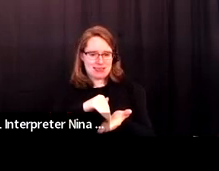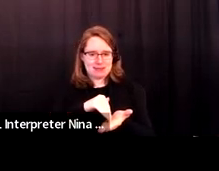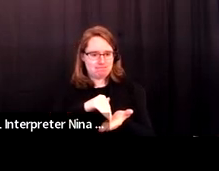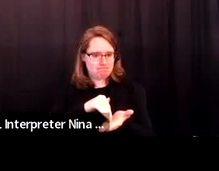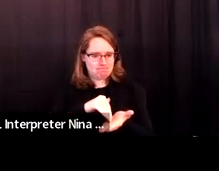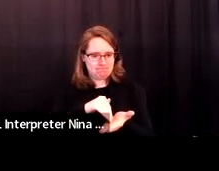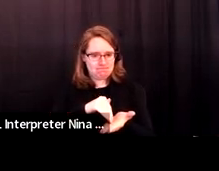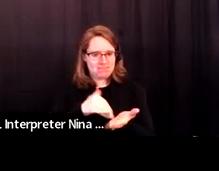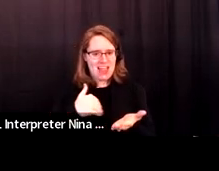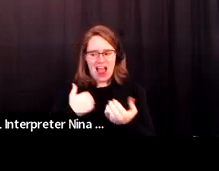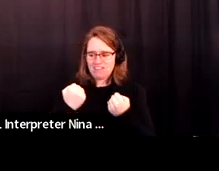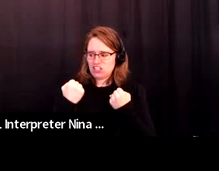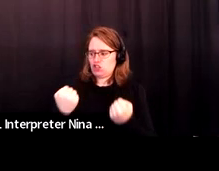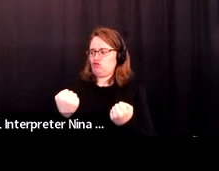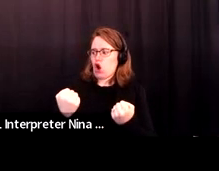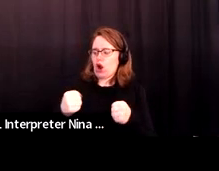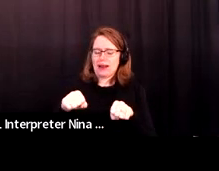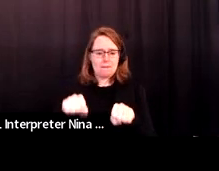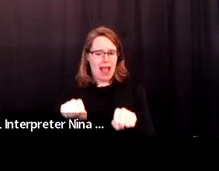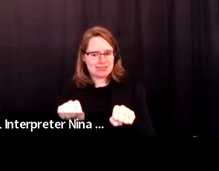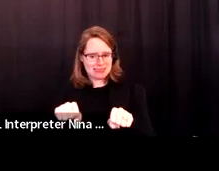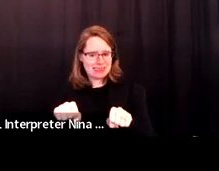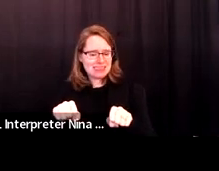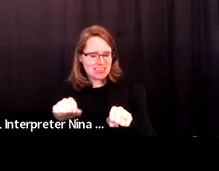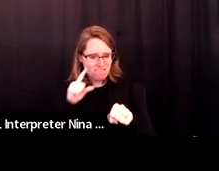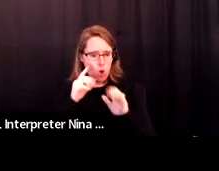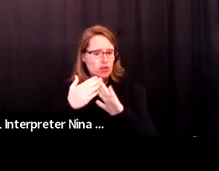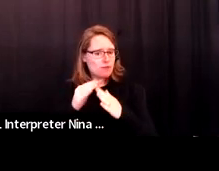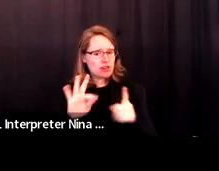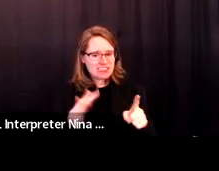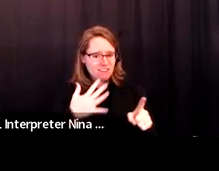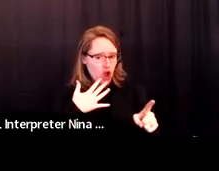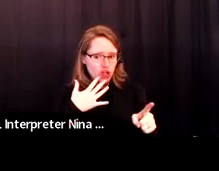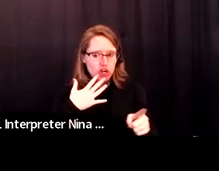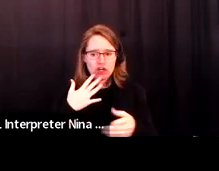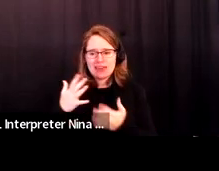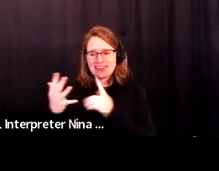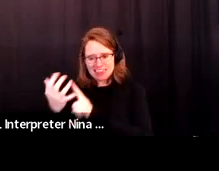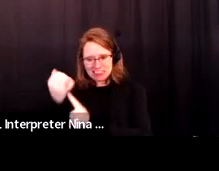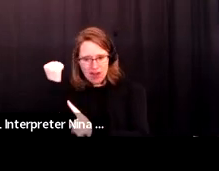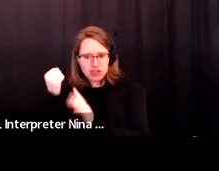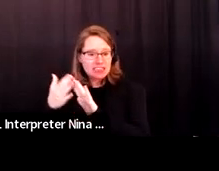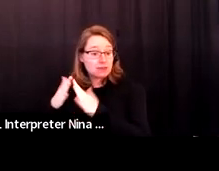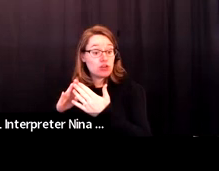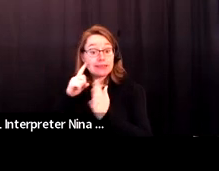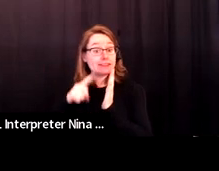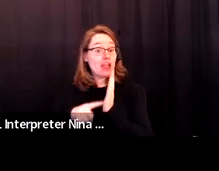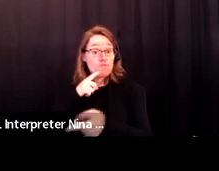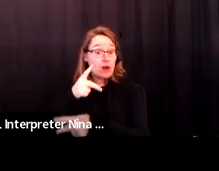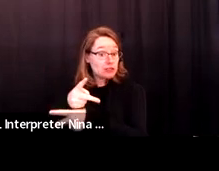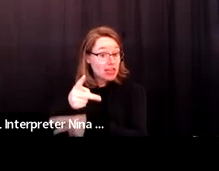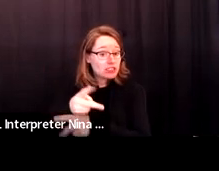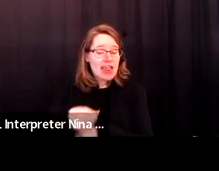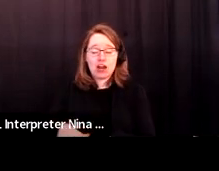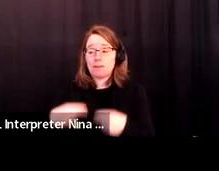strong capacity in communities of color and disenfranchised communities around childcare, around human services,